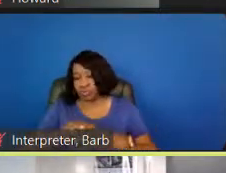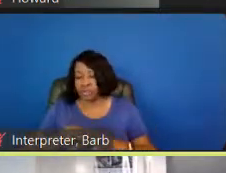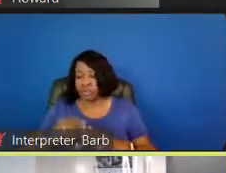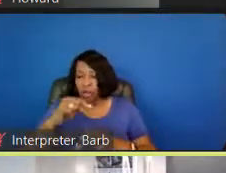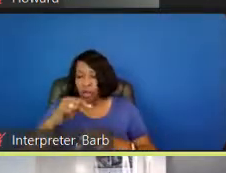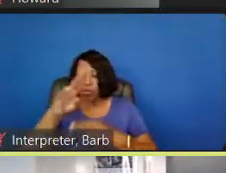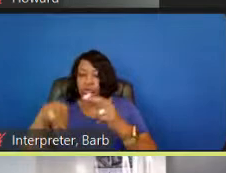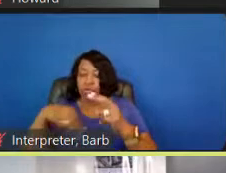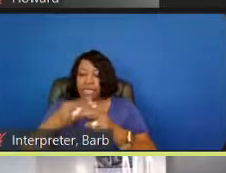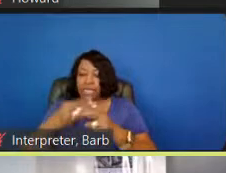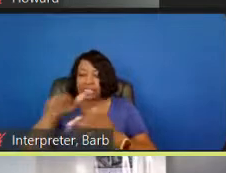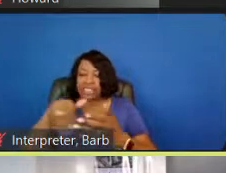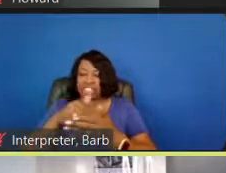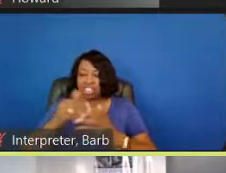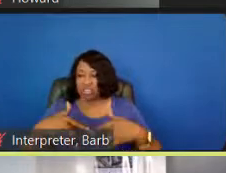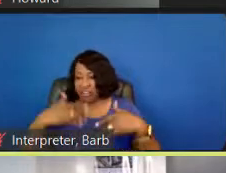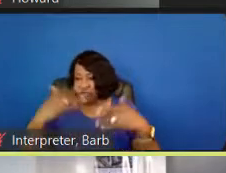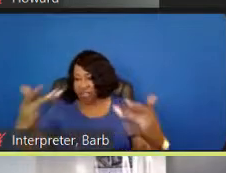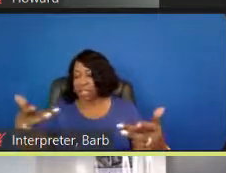events.